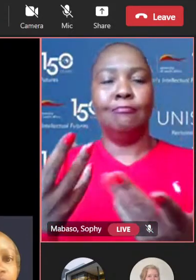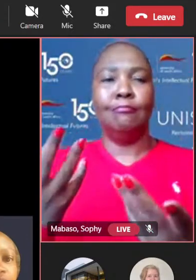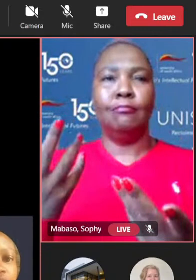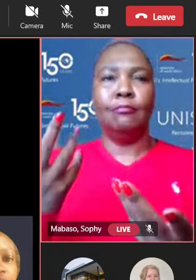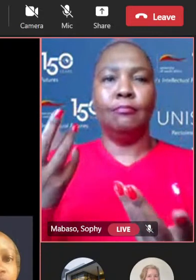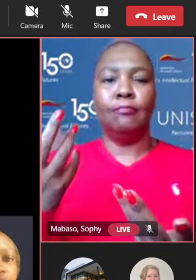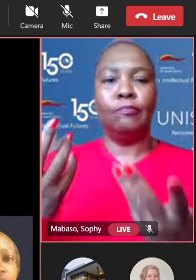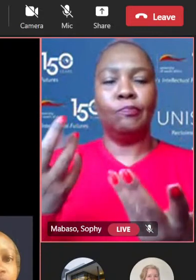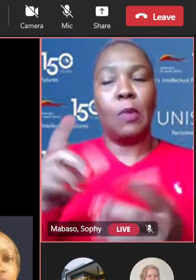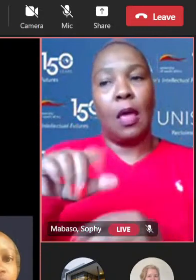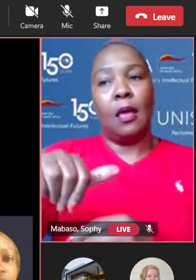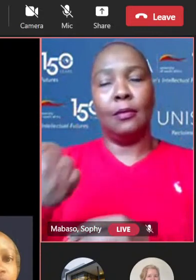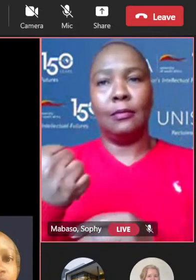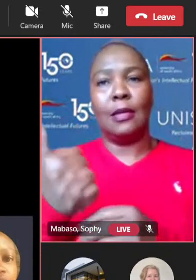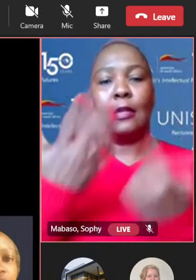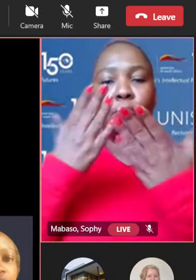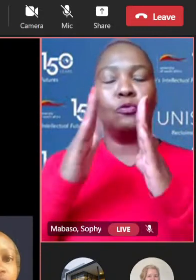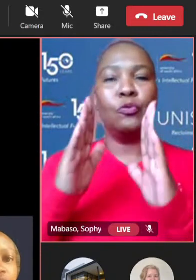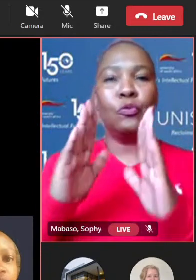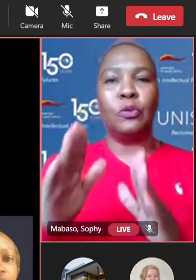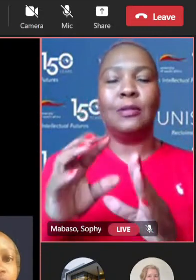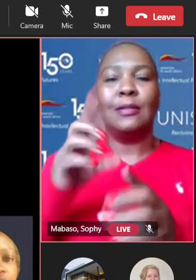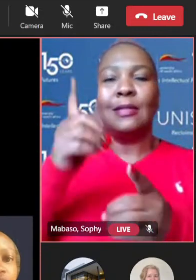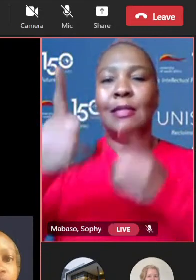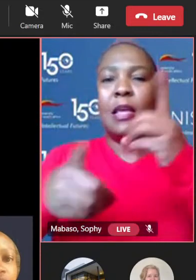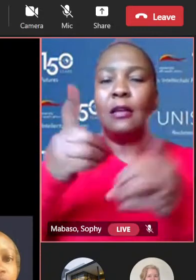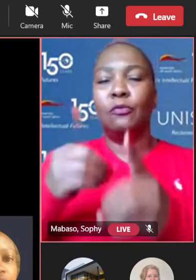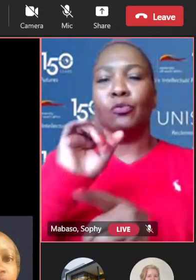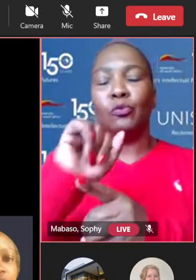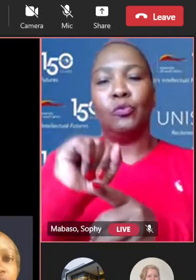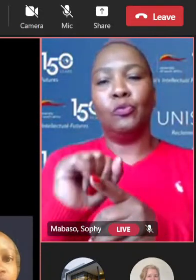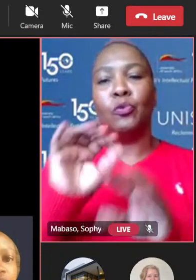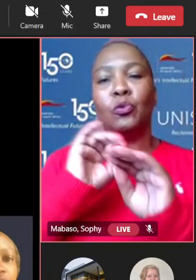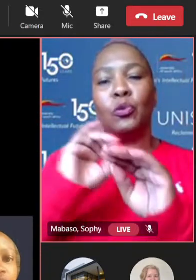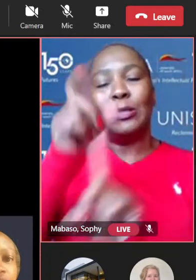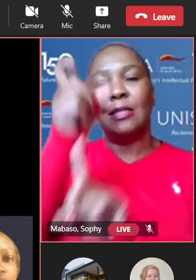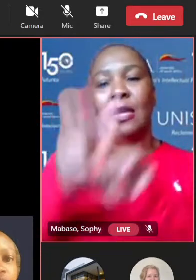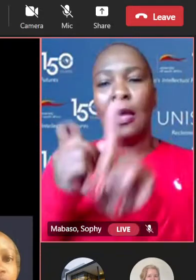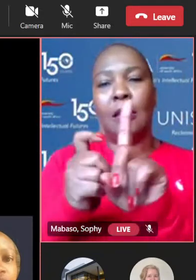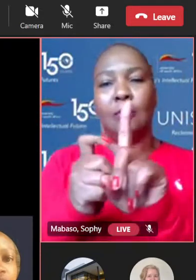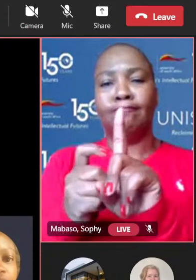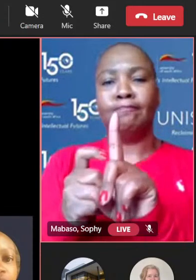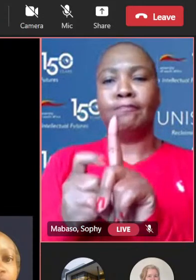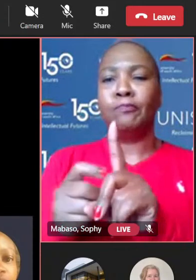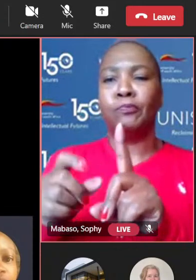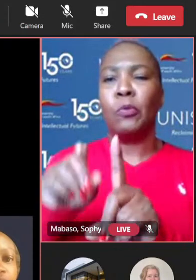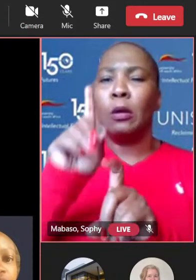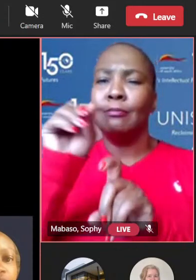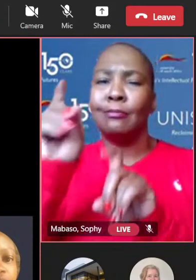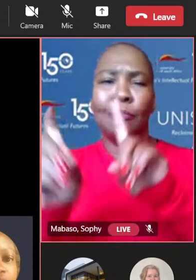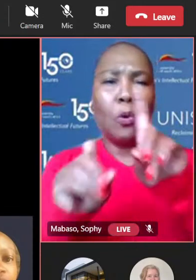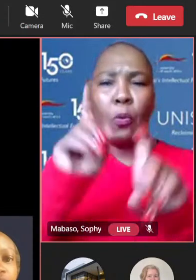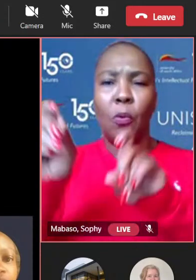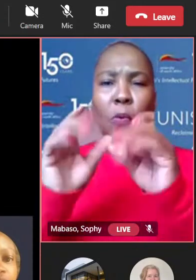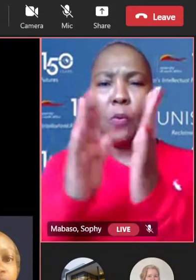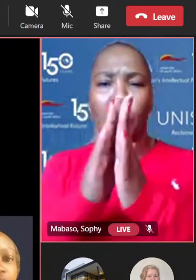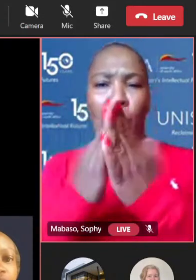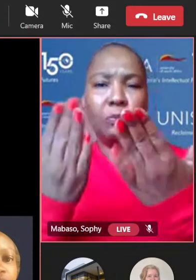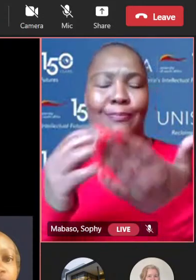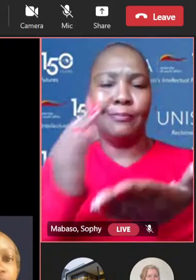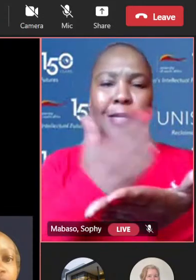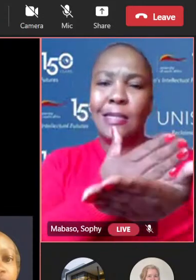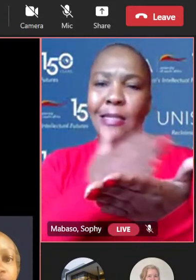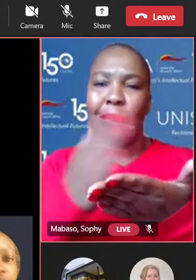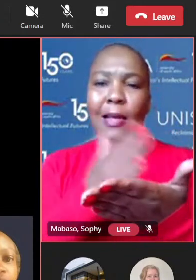other students, discussions with your tutor, interrogating the study material, sharing what you